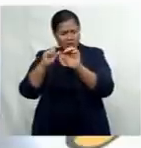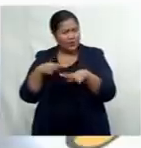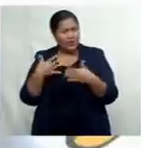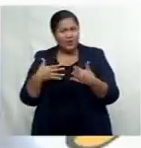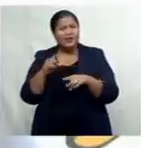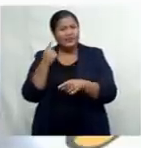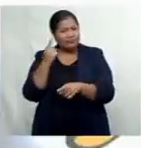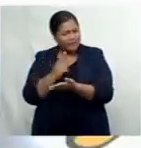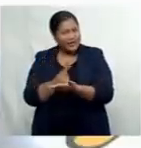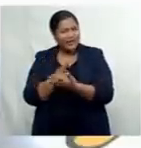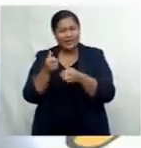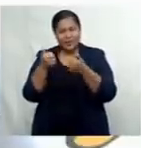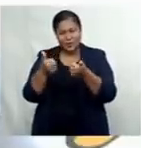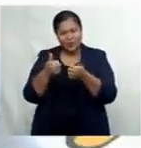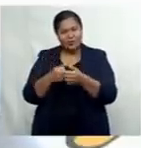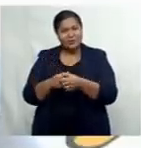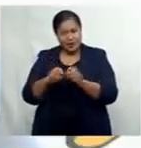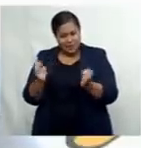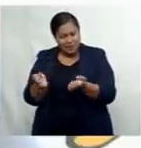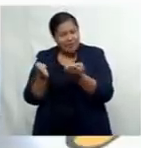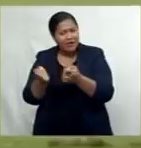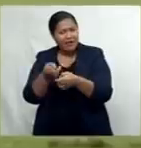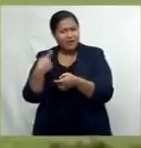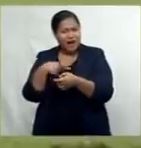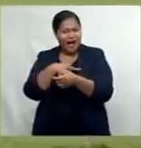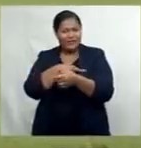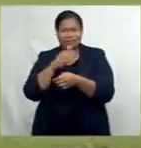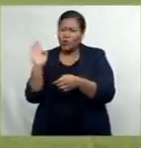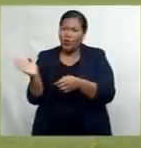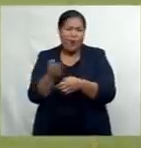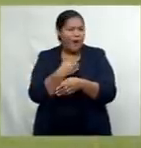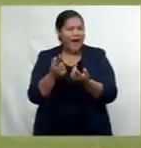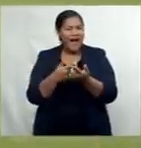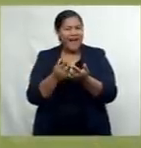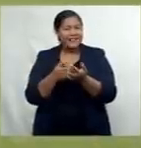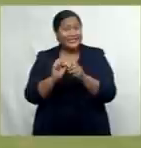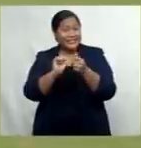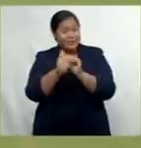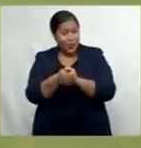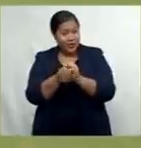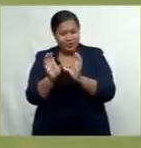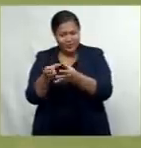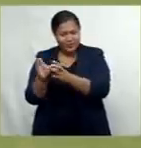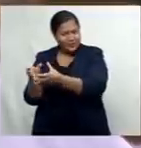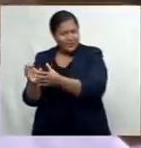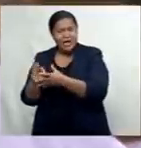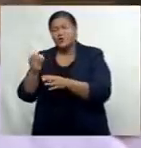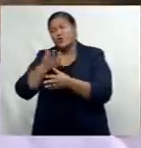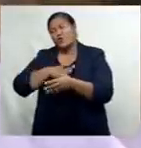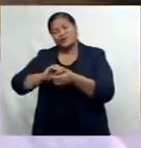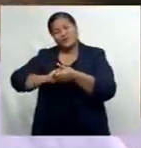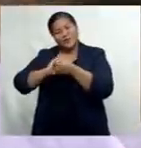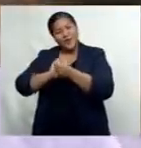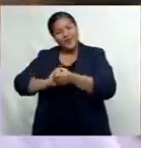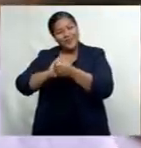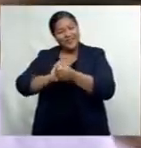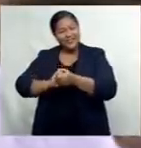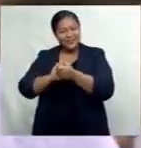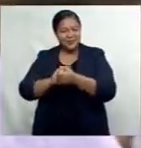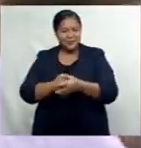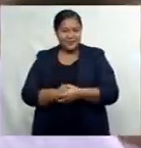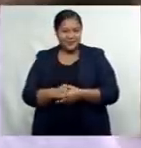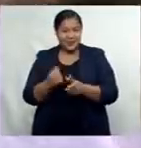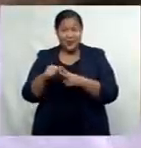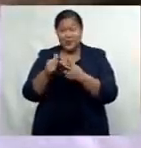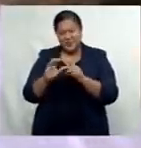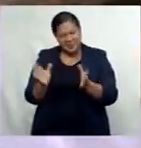really a big motivation for all other sports, and I can only congratulate as well players